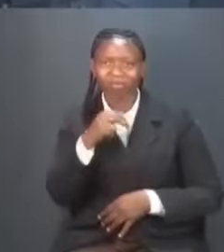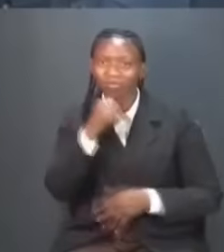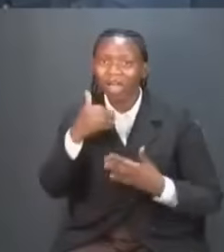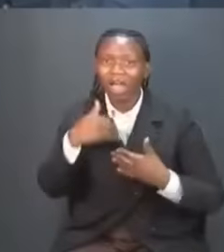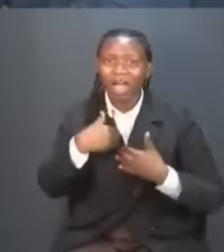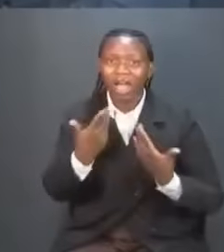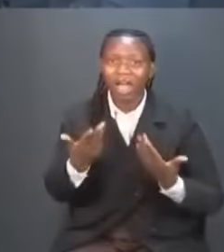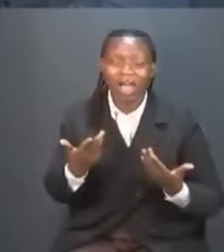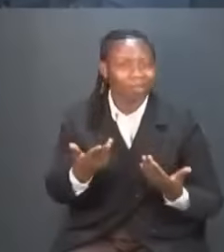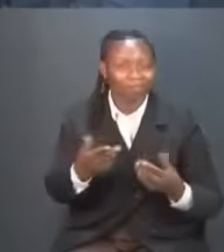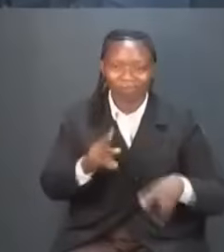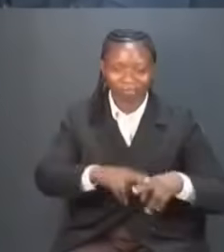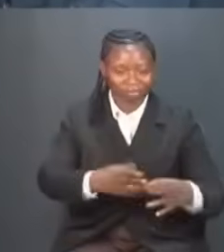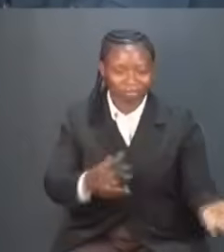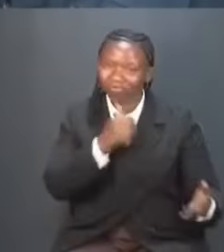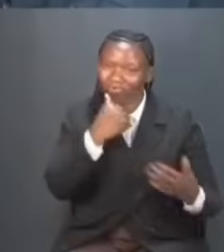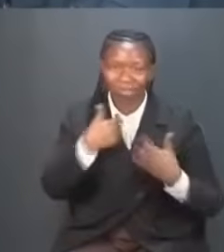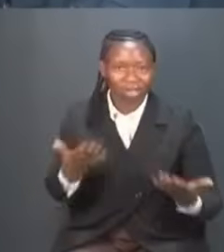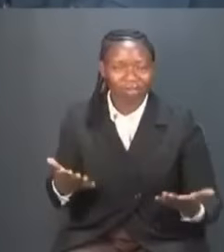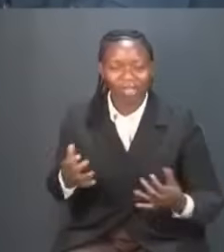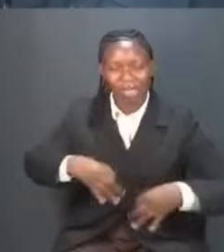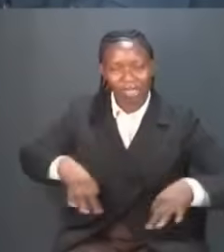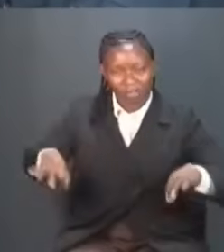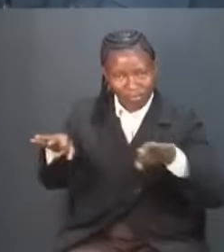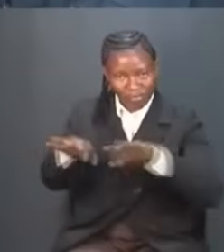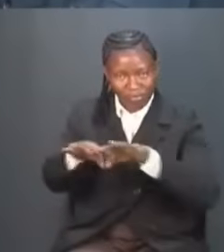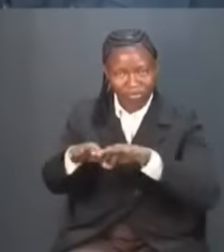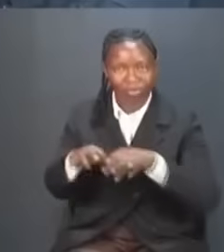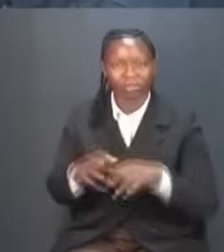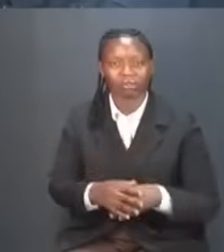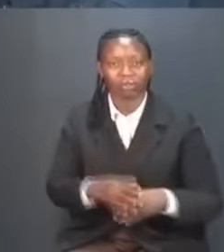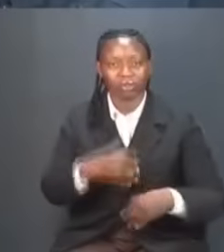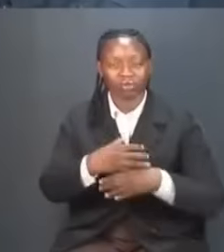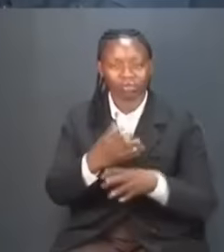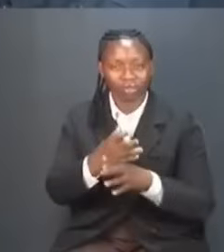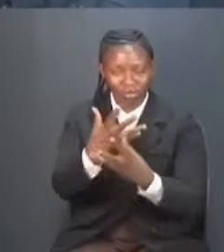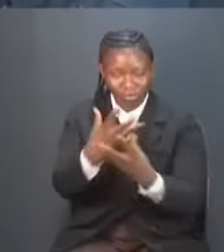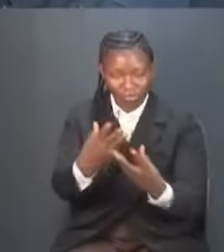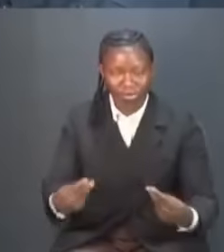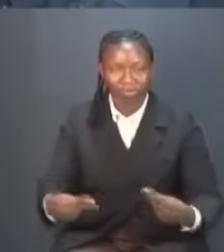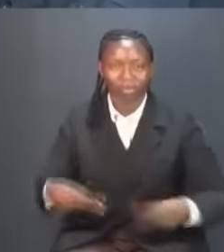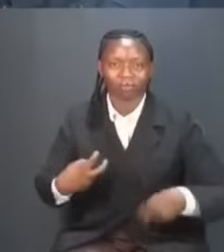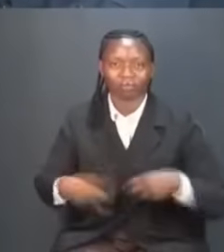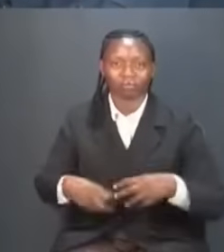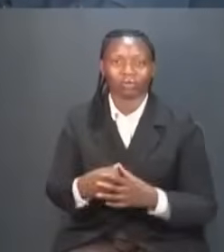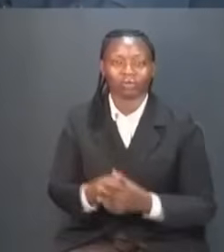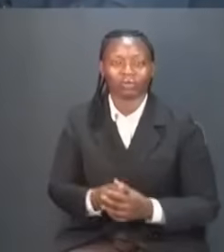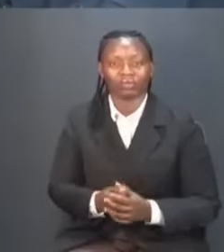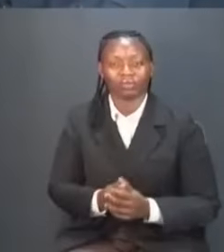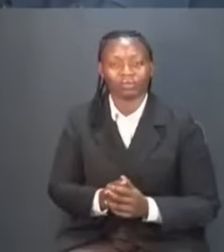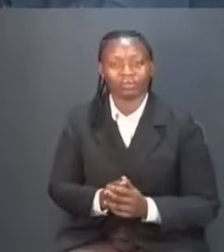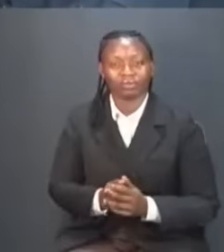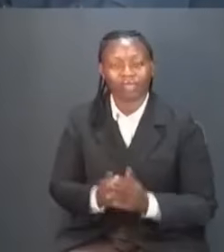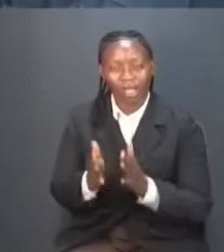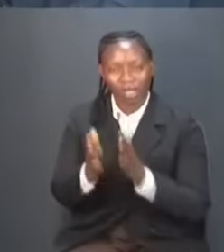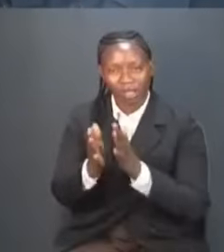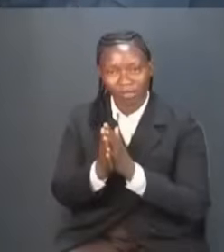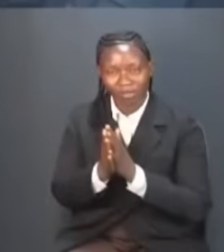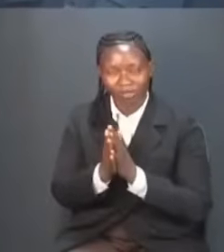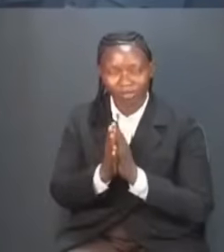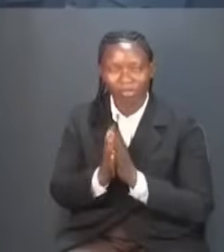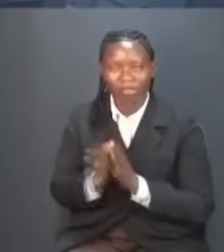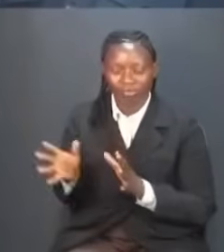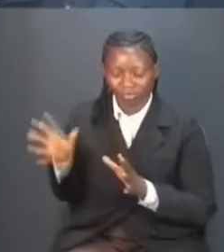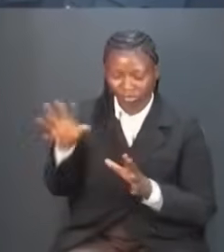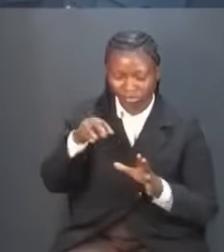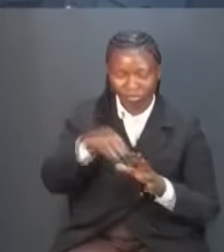having seats at the moment, and it's very important that we resolve that issue. So we will be seeking your participation